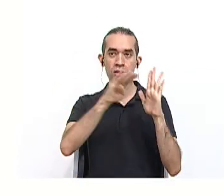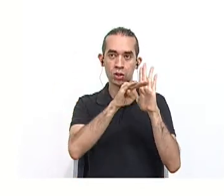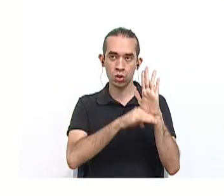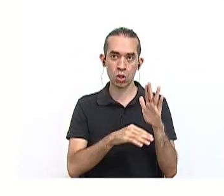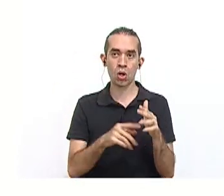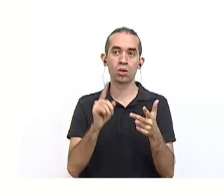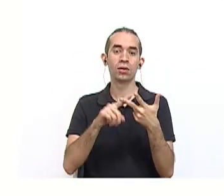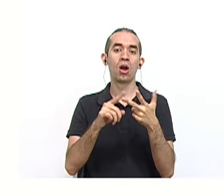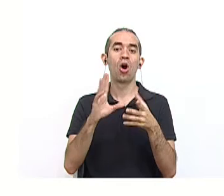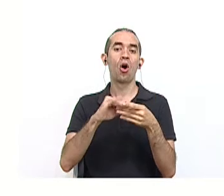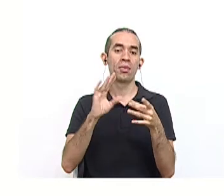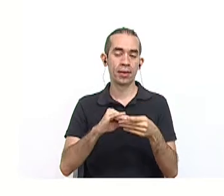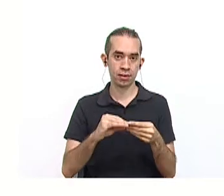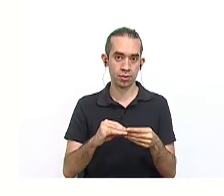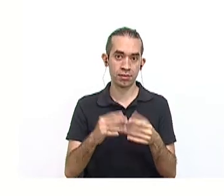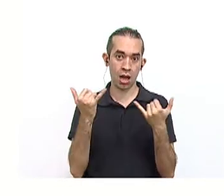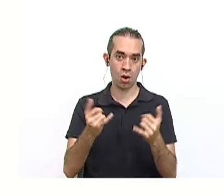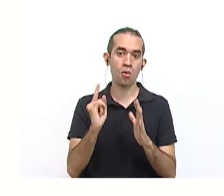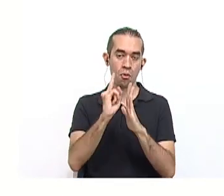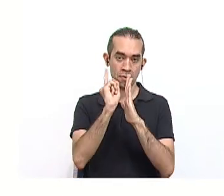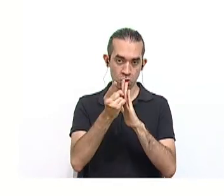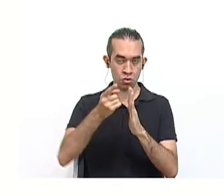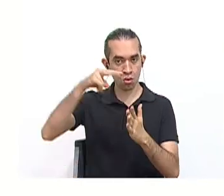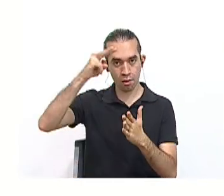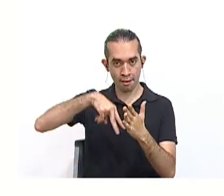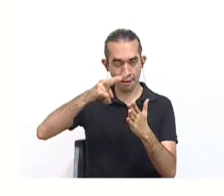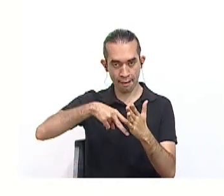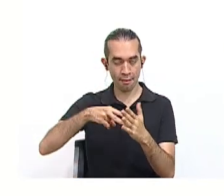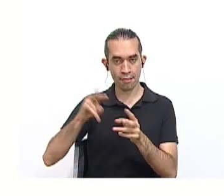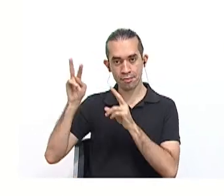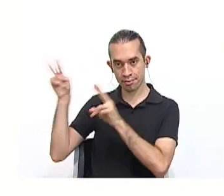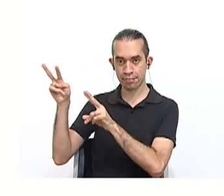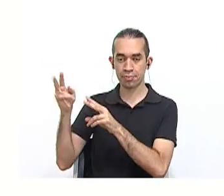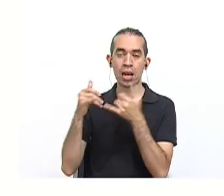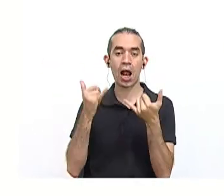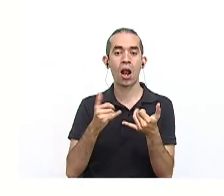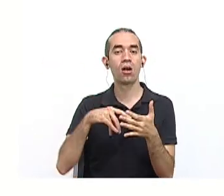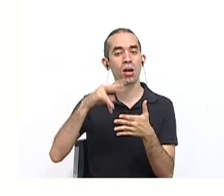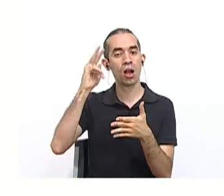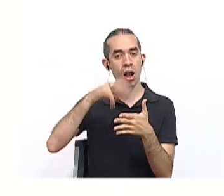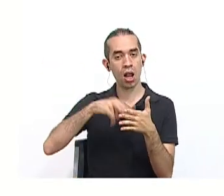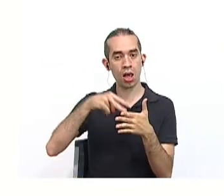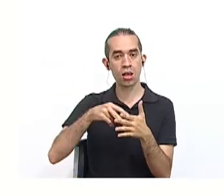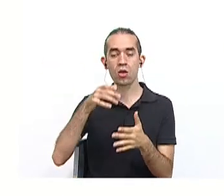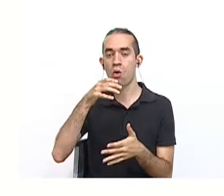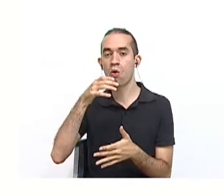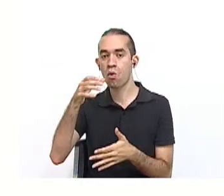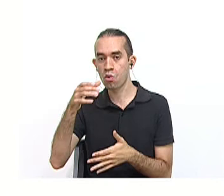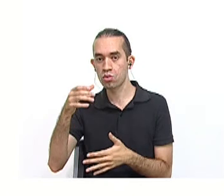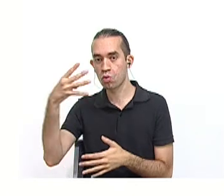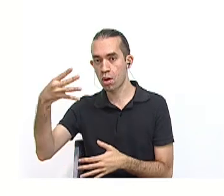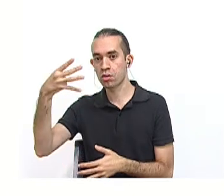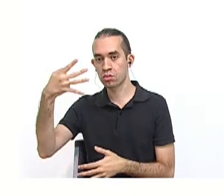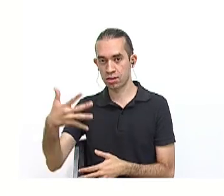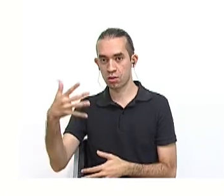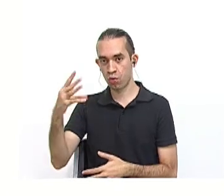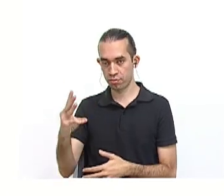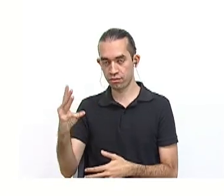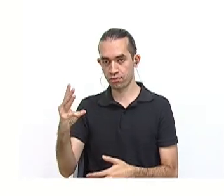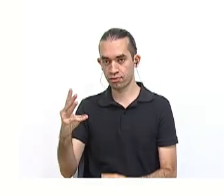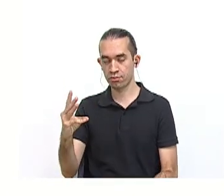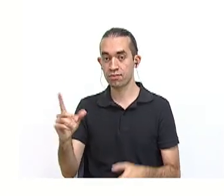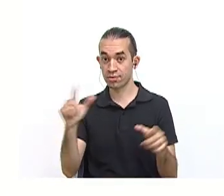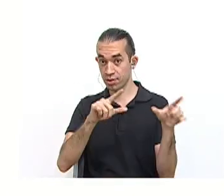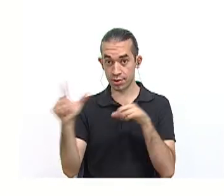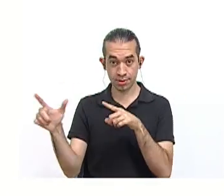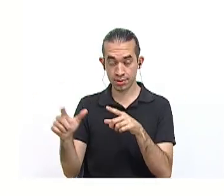again 1 minute to read, because we're going to read now the tips 4, 5, and 6. Are